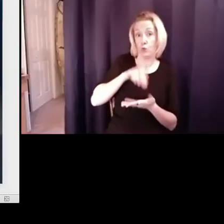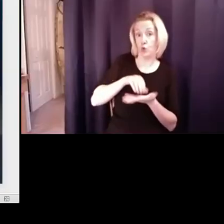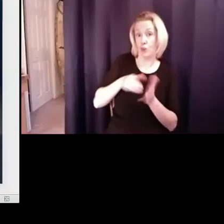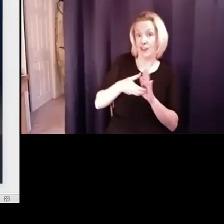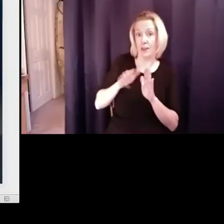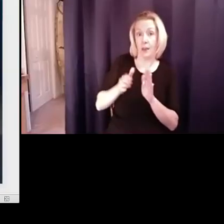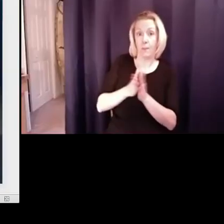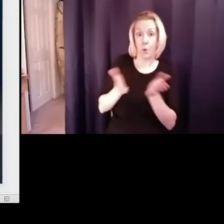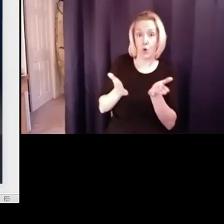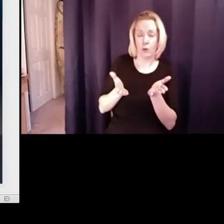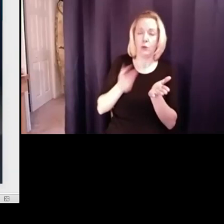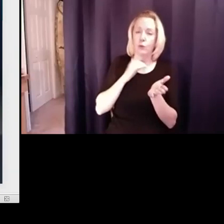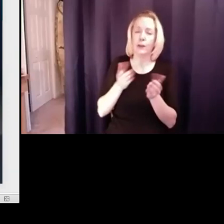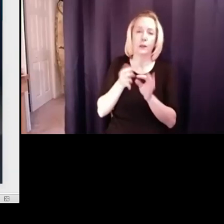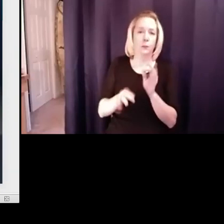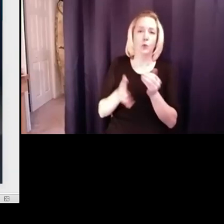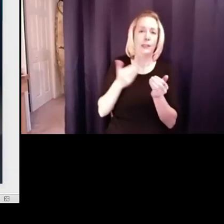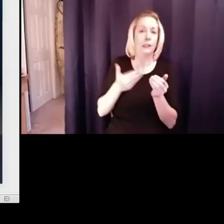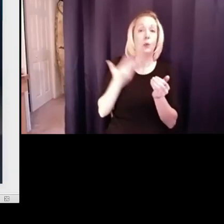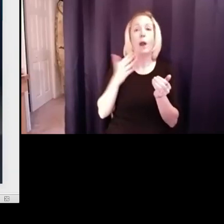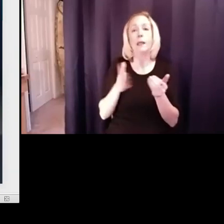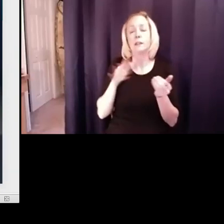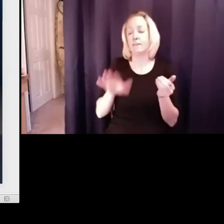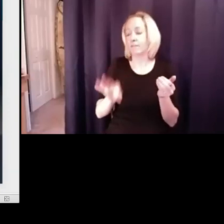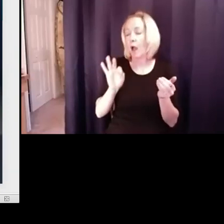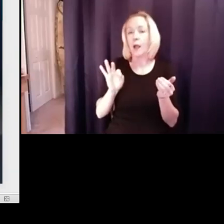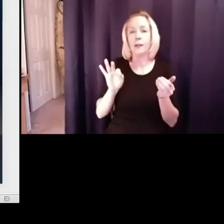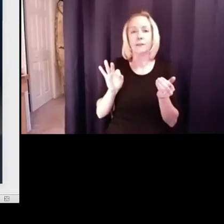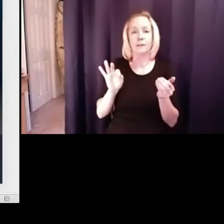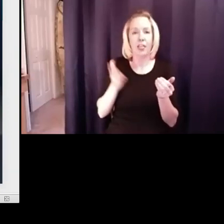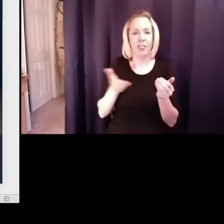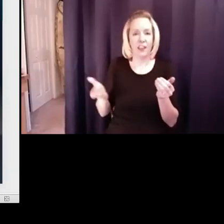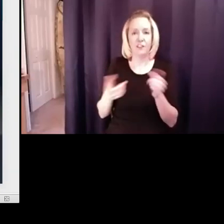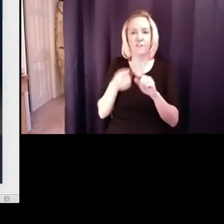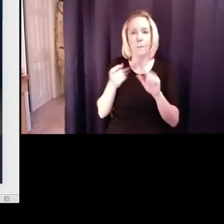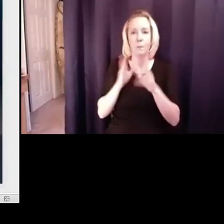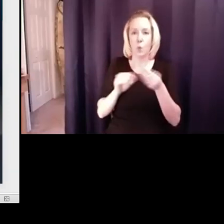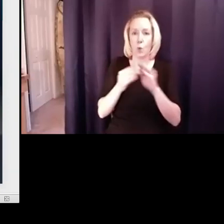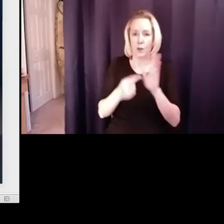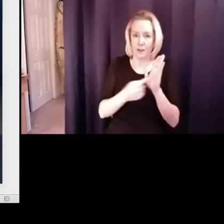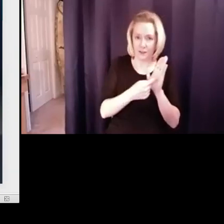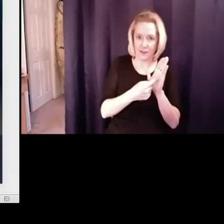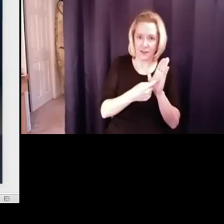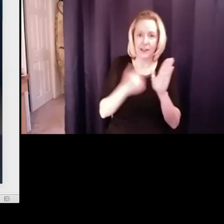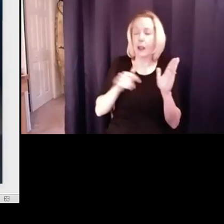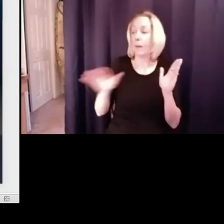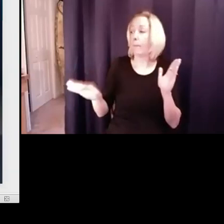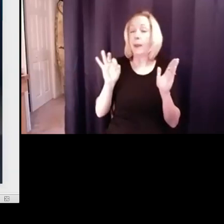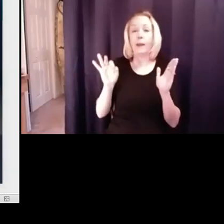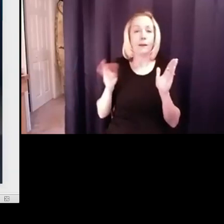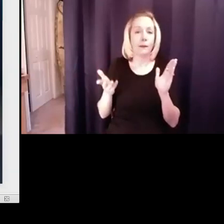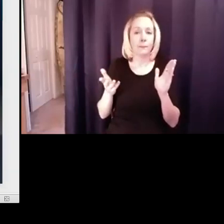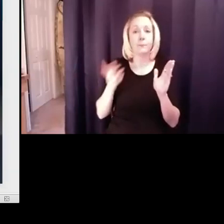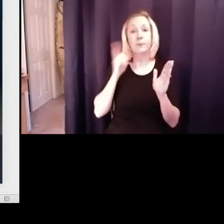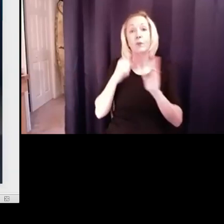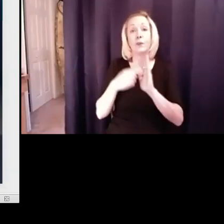this one's a really easy one to do because there's lots of salient or objects that we can pick throughout the book. So